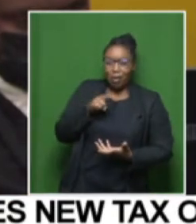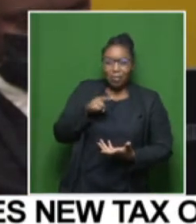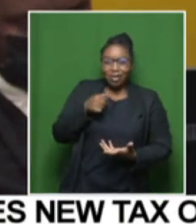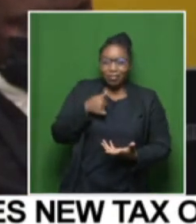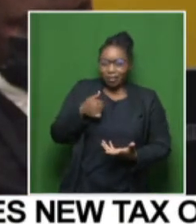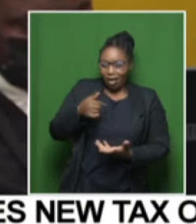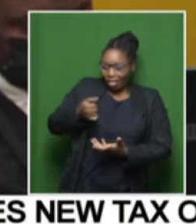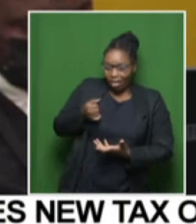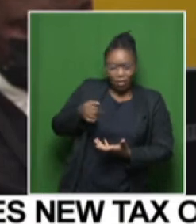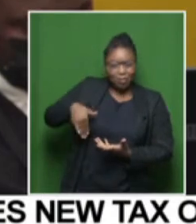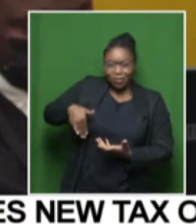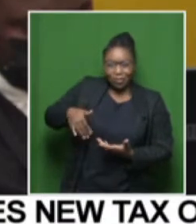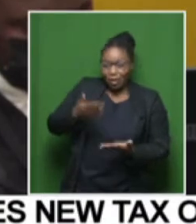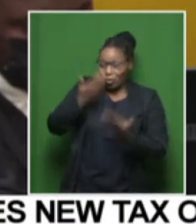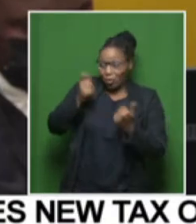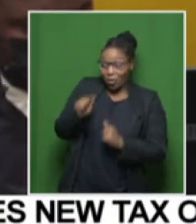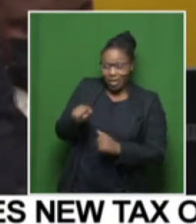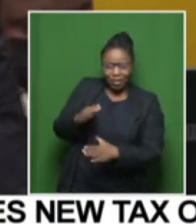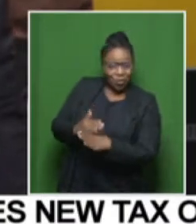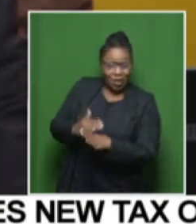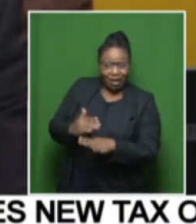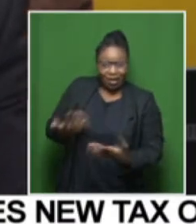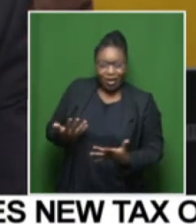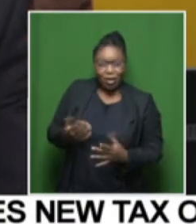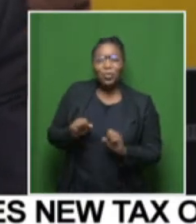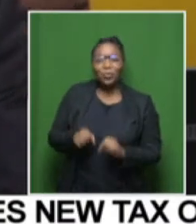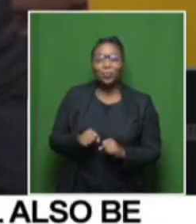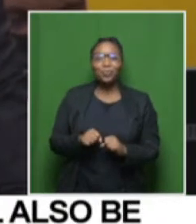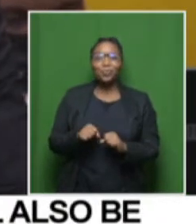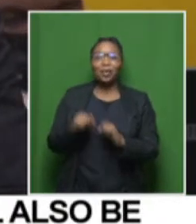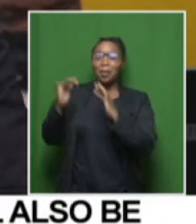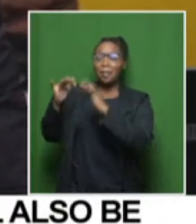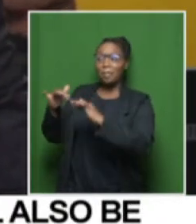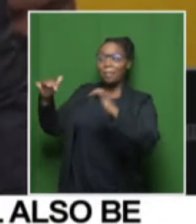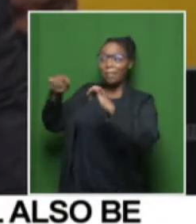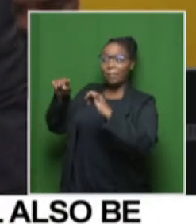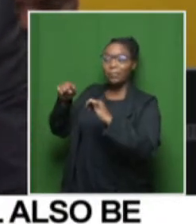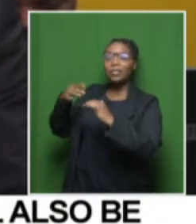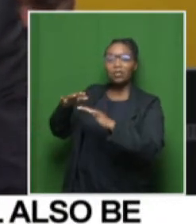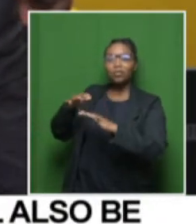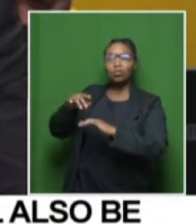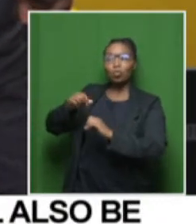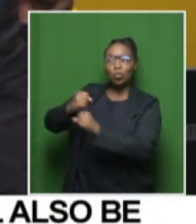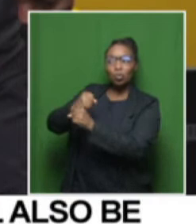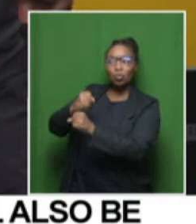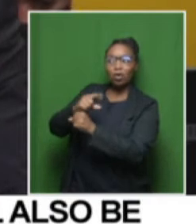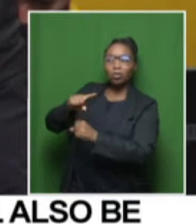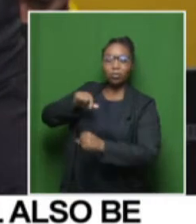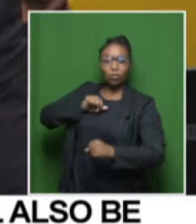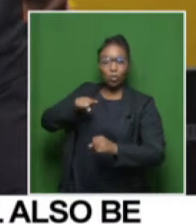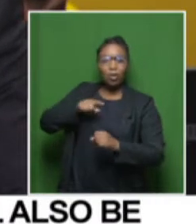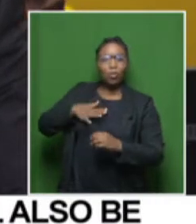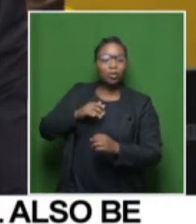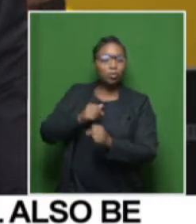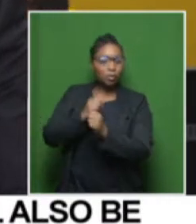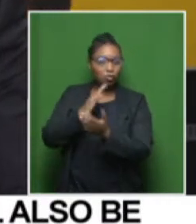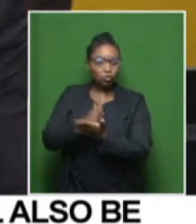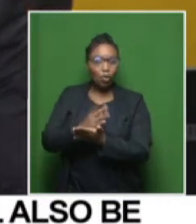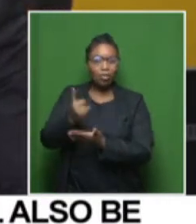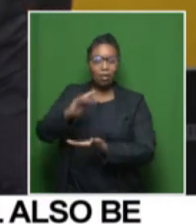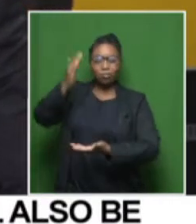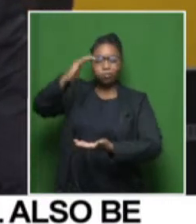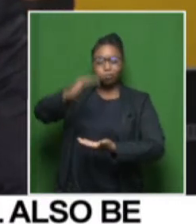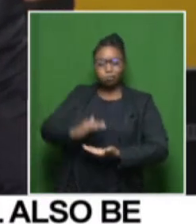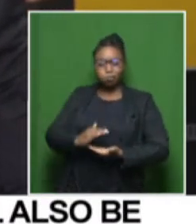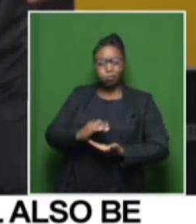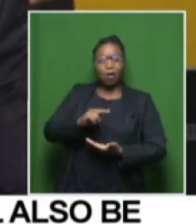The carbon tax is the main mechanism to ensure that we lower our greenhouse emissions. The carbon tax